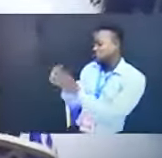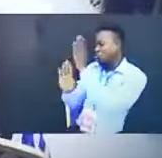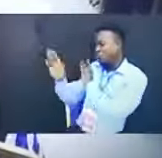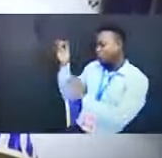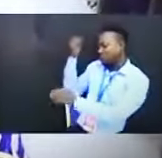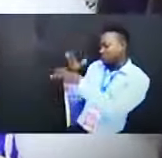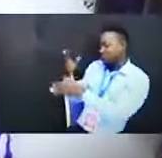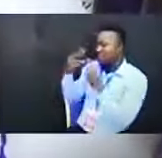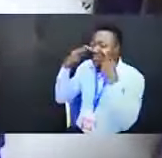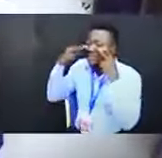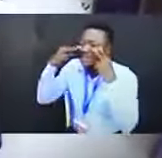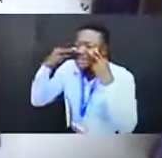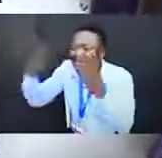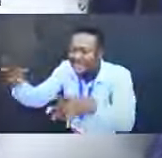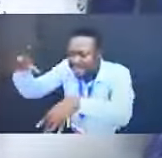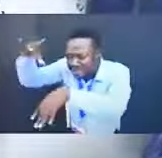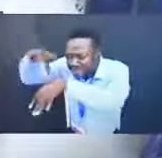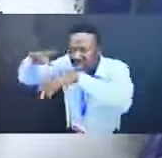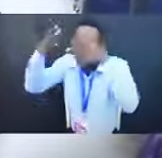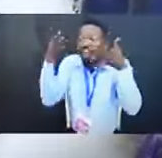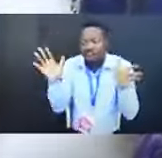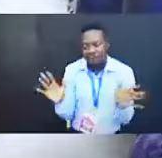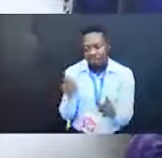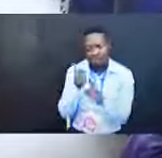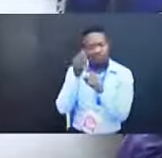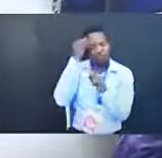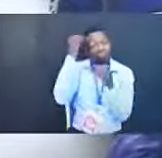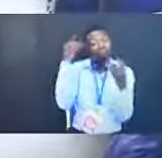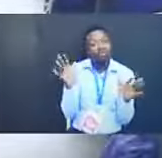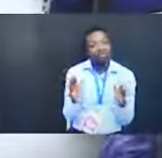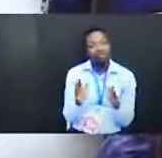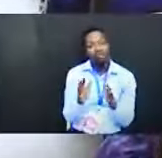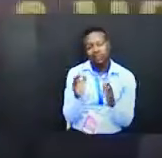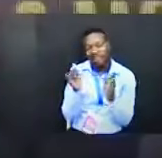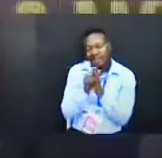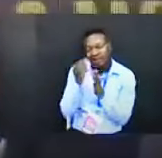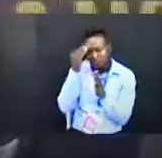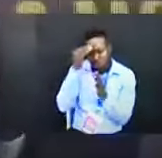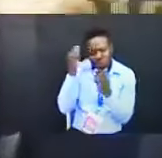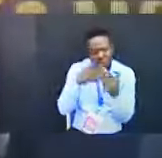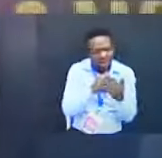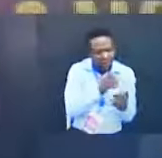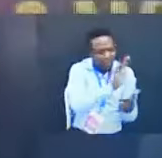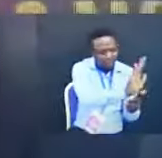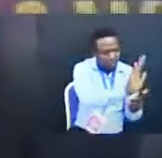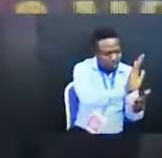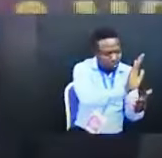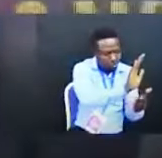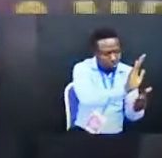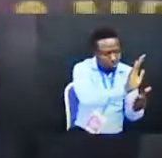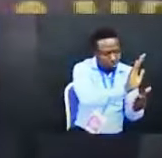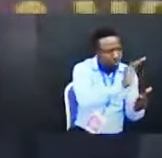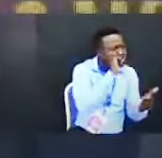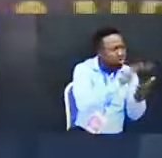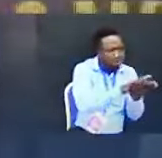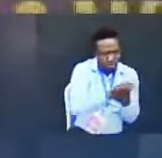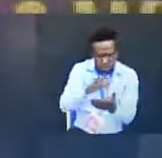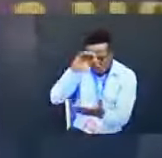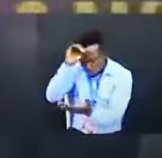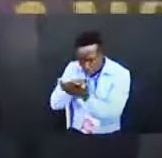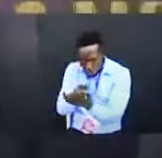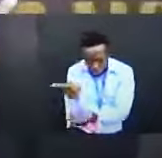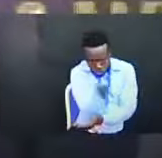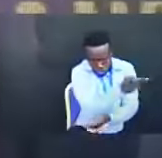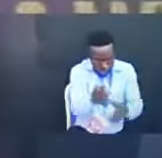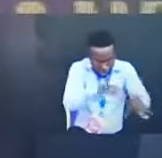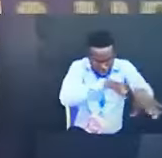he hears, and he knows. God knows what is going on between you and your wife. He knows what